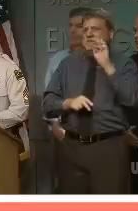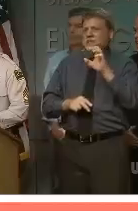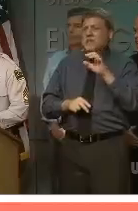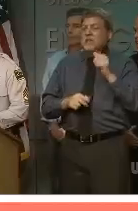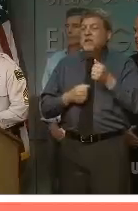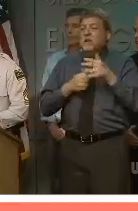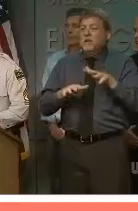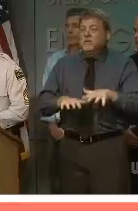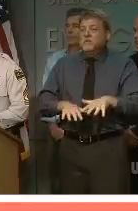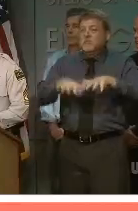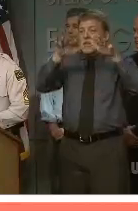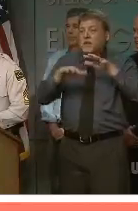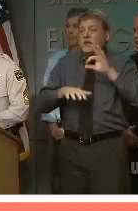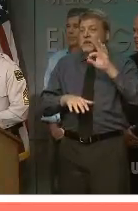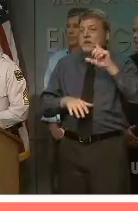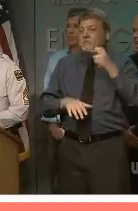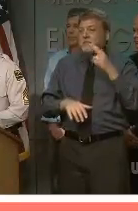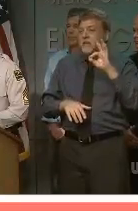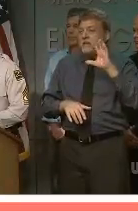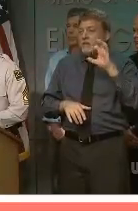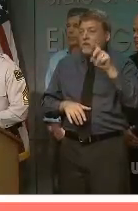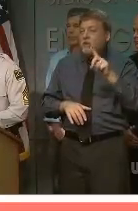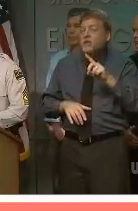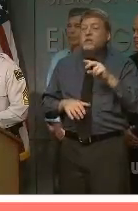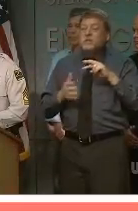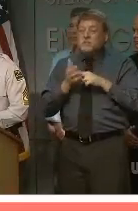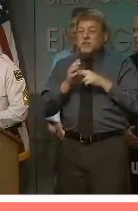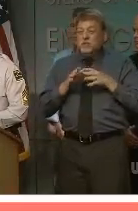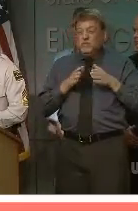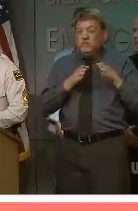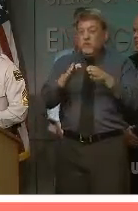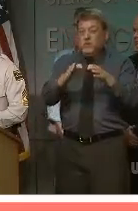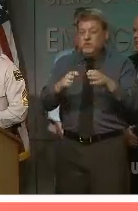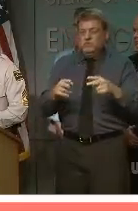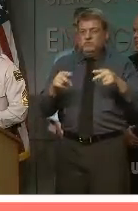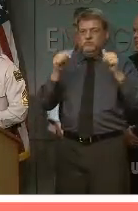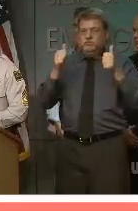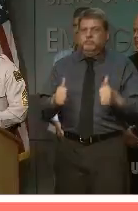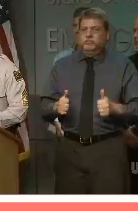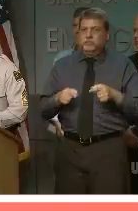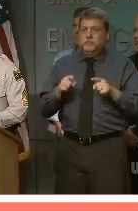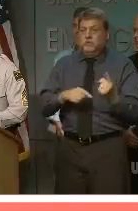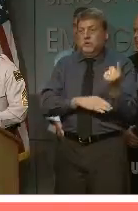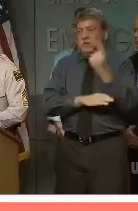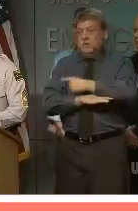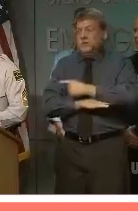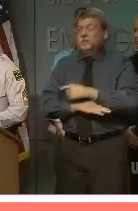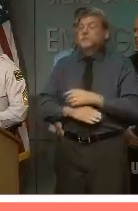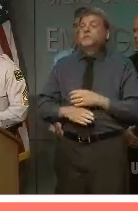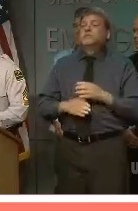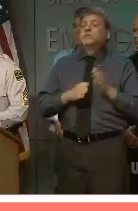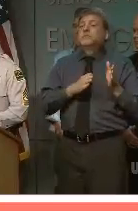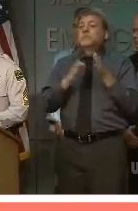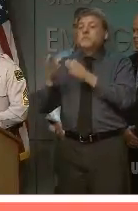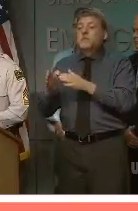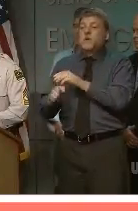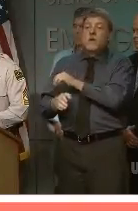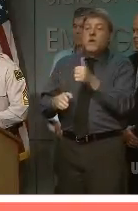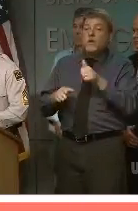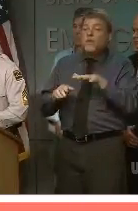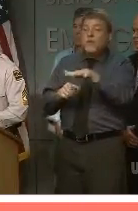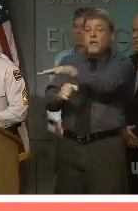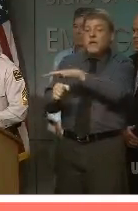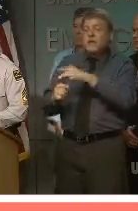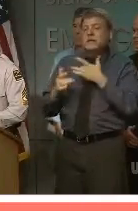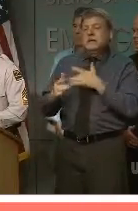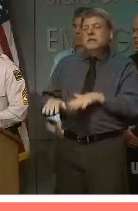resulted in flash flooding, causing roadway conditions to worsen throughout the day. Roadways in low-lying areas prone to